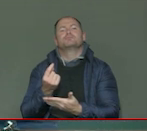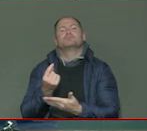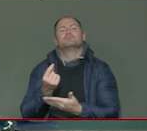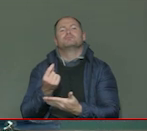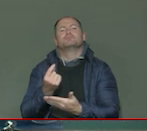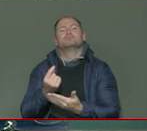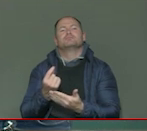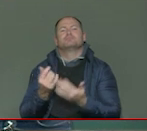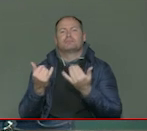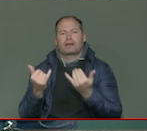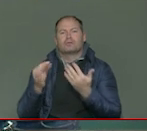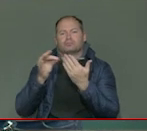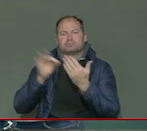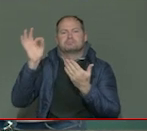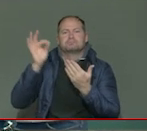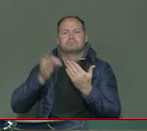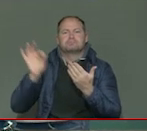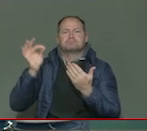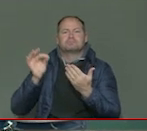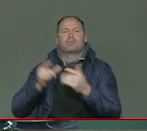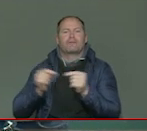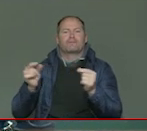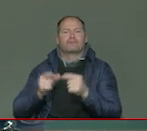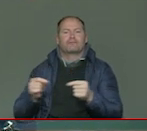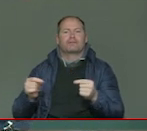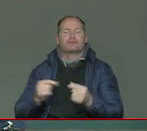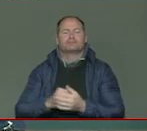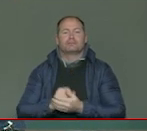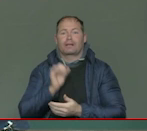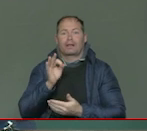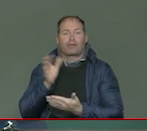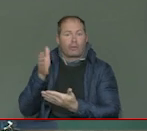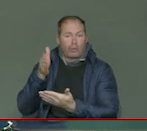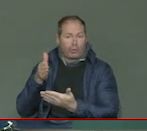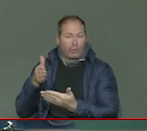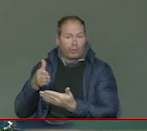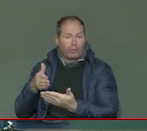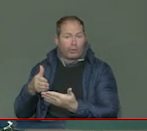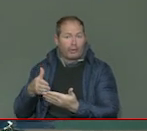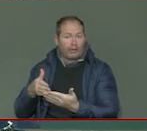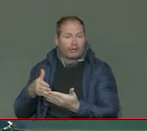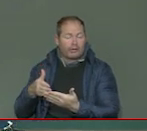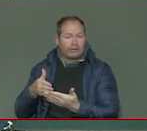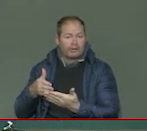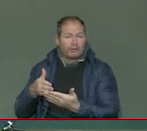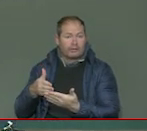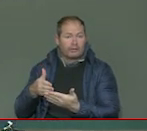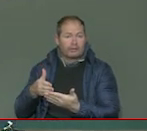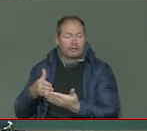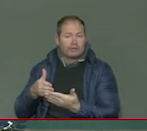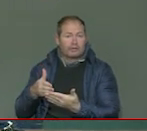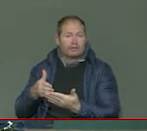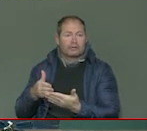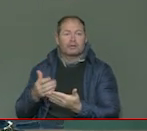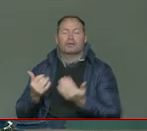Then you can tick them off. They are finished. All right? And if they don't appear, then they will